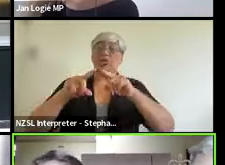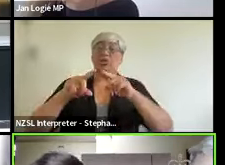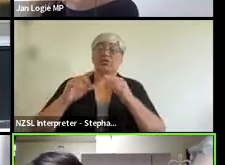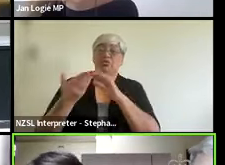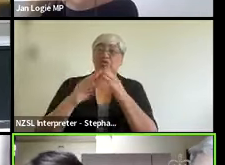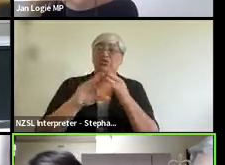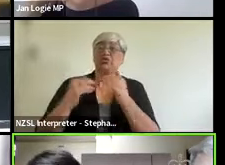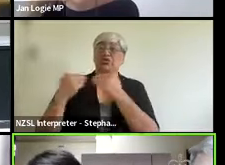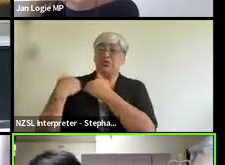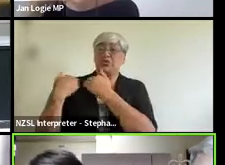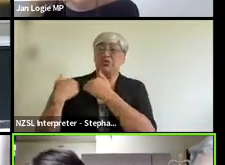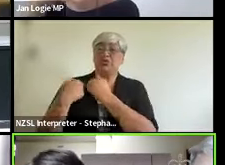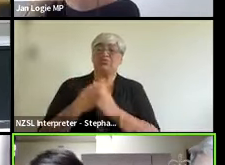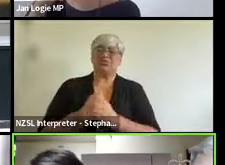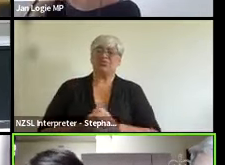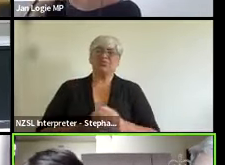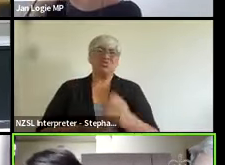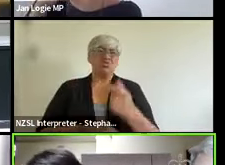society. Why